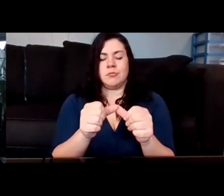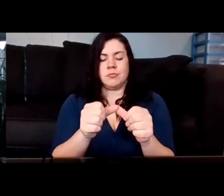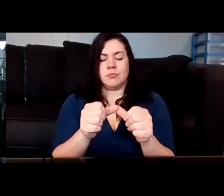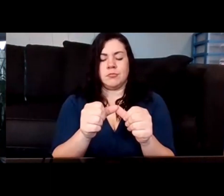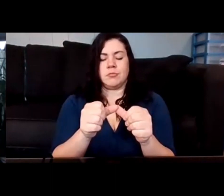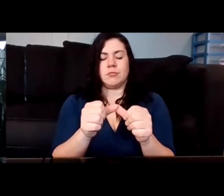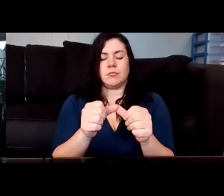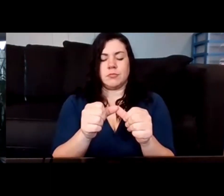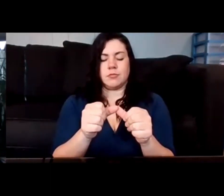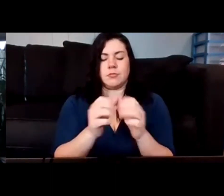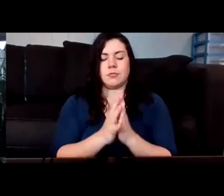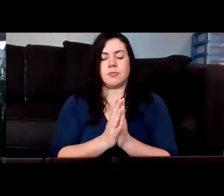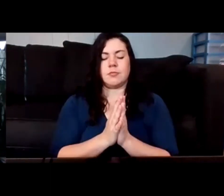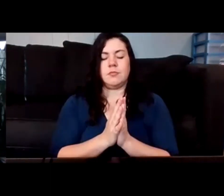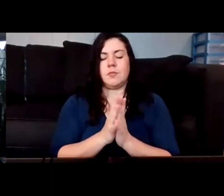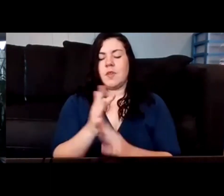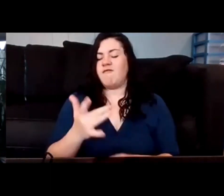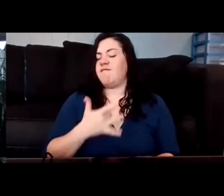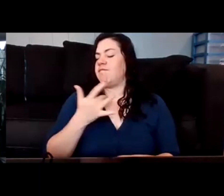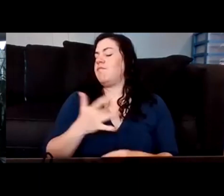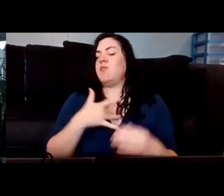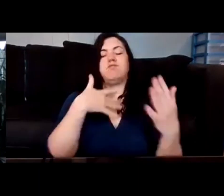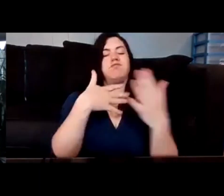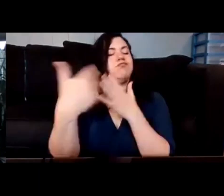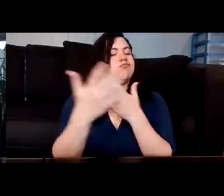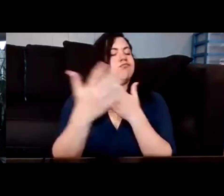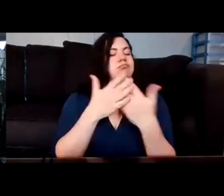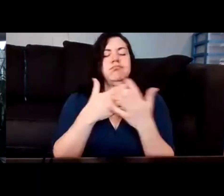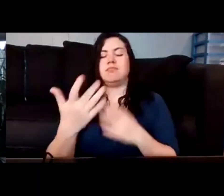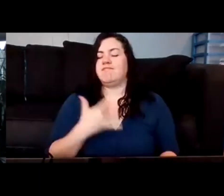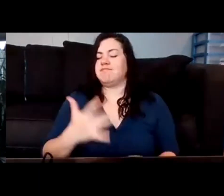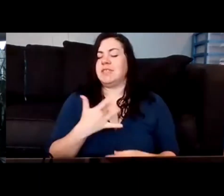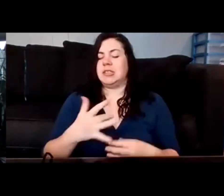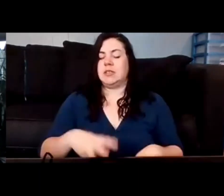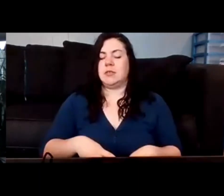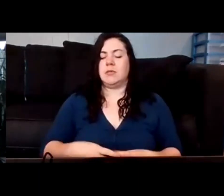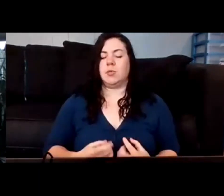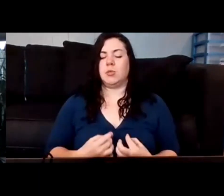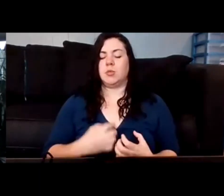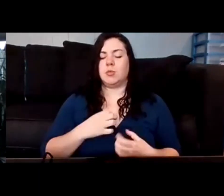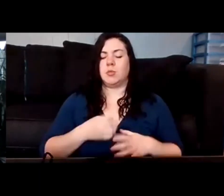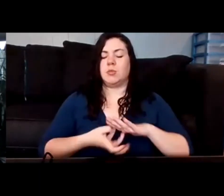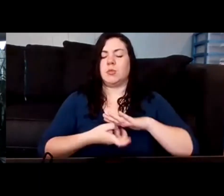Keep allowing yourself to feel whatever it is you're feeling, letting it rise up and flow through your body on the breath.